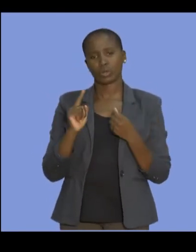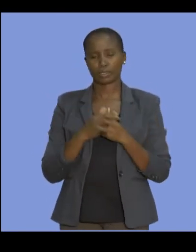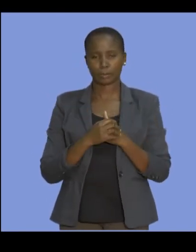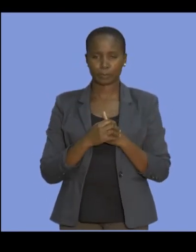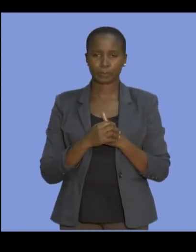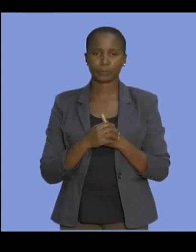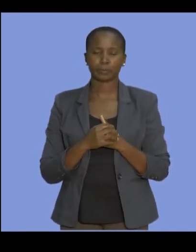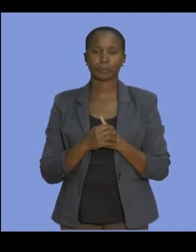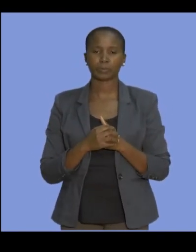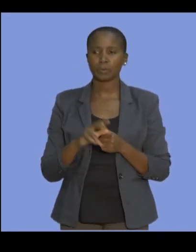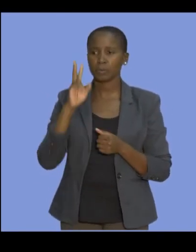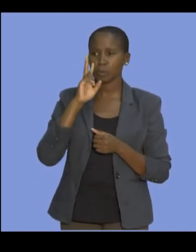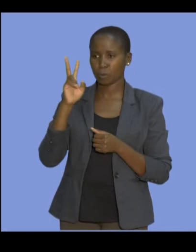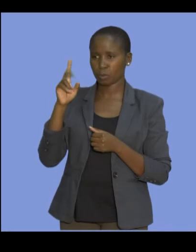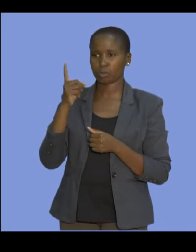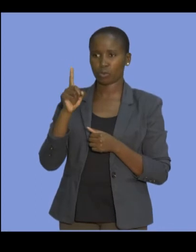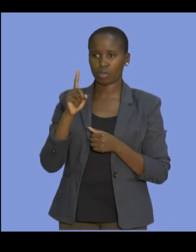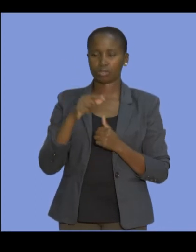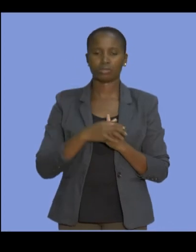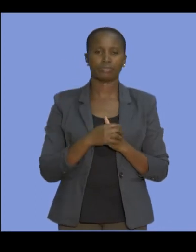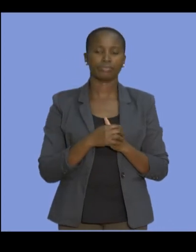We're going to look at outliers.